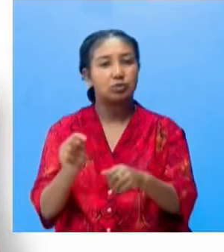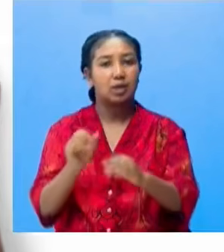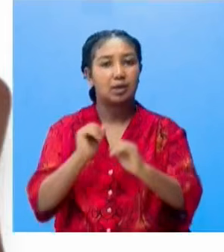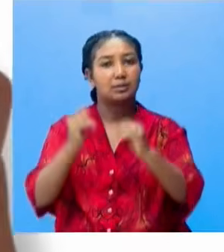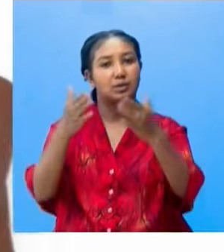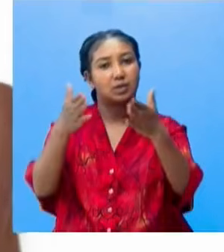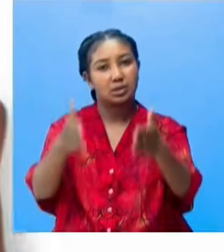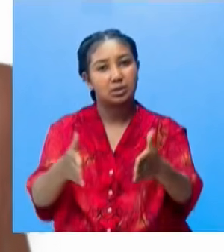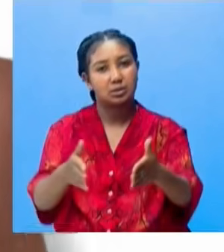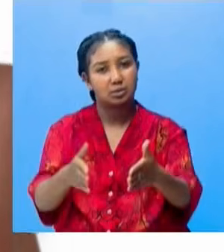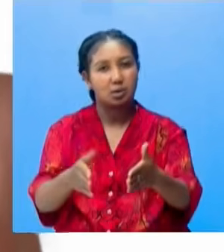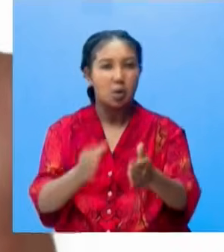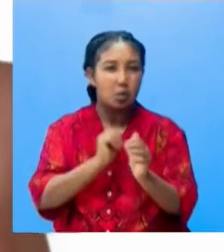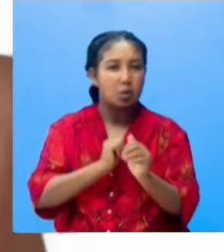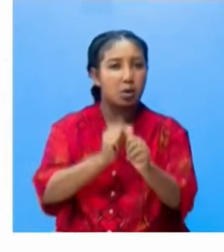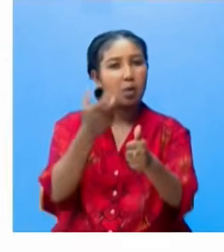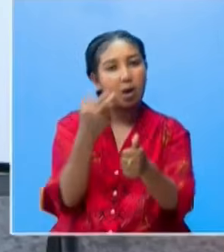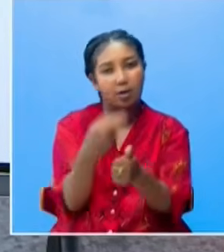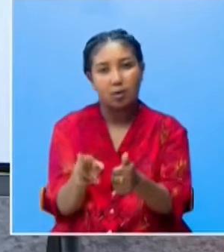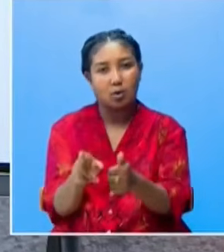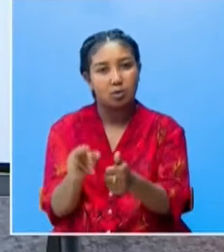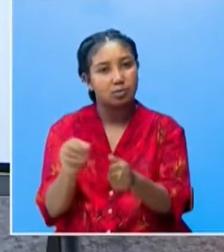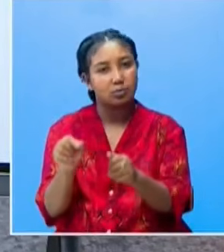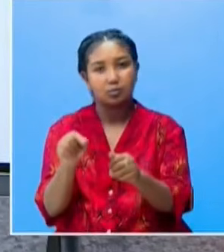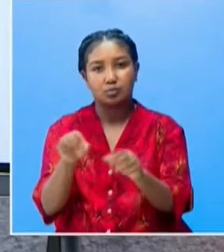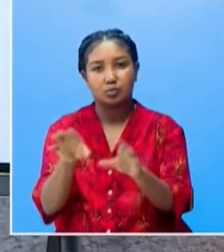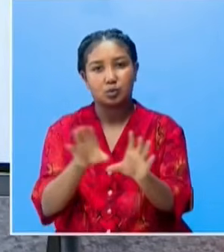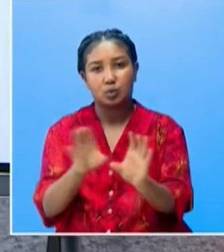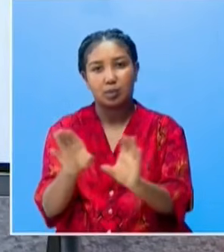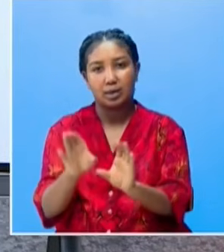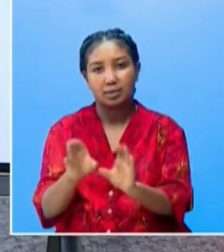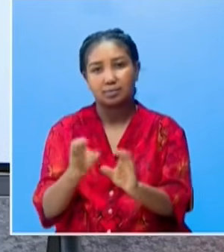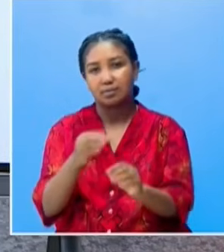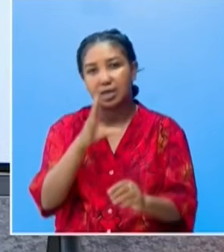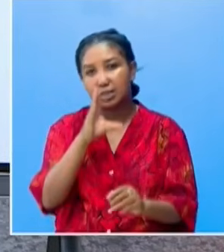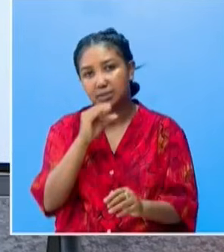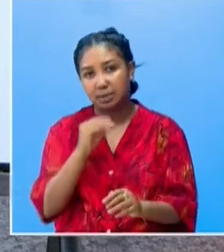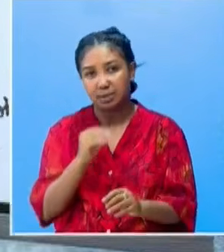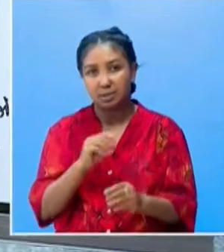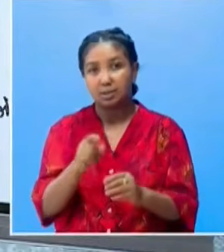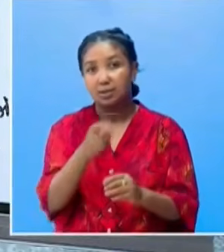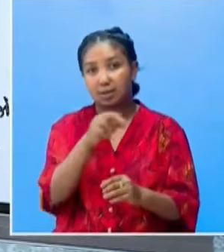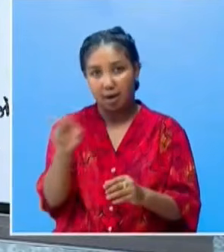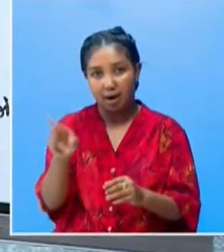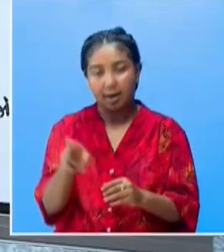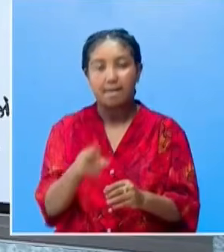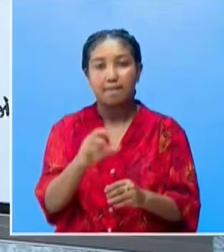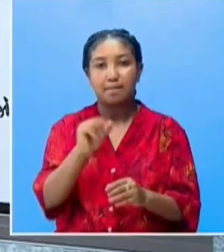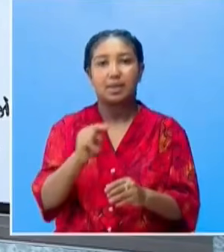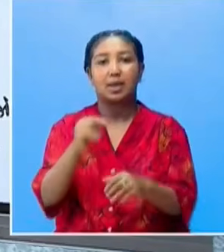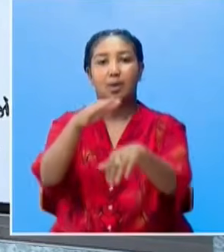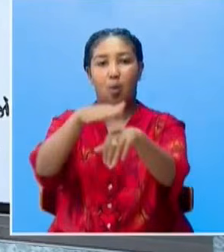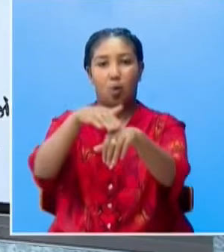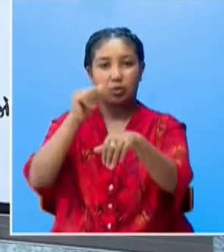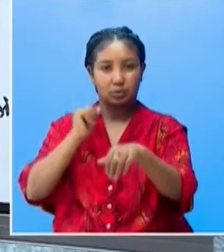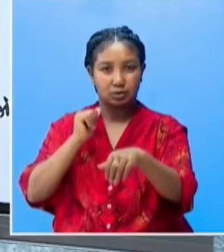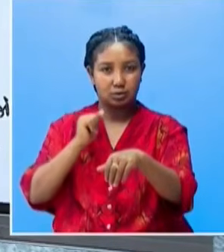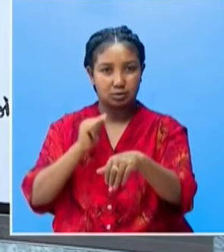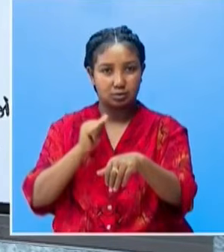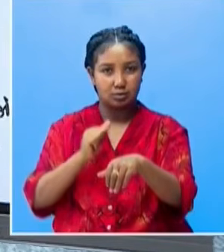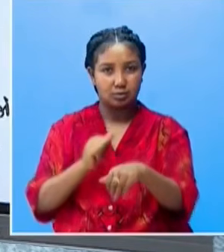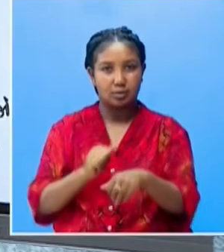Maybe for some reward, or maybe to make a speech. They are being called.